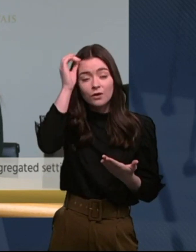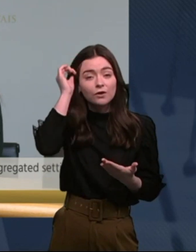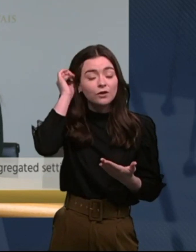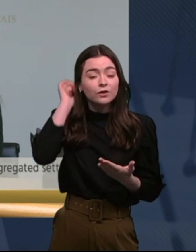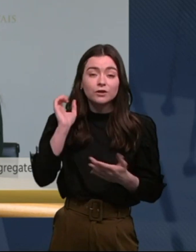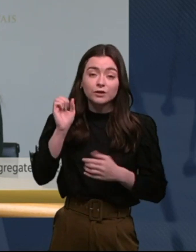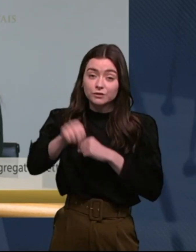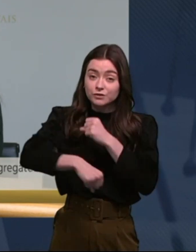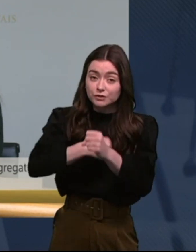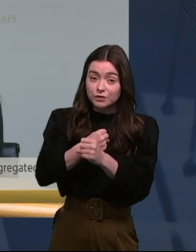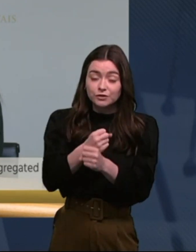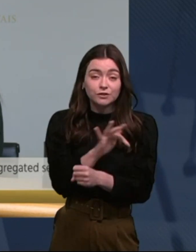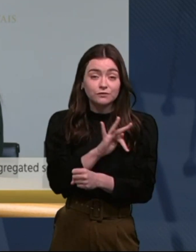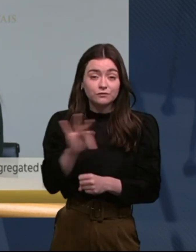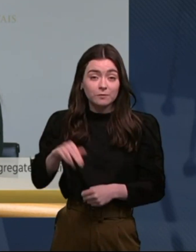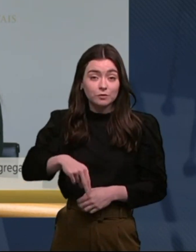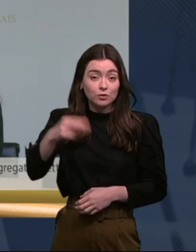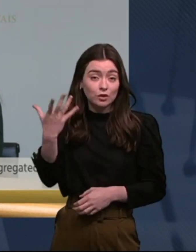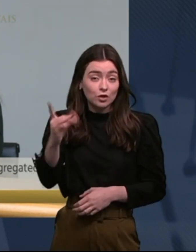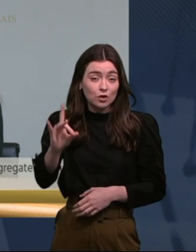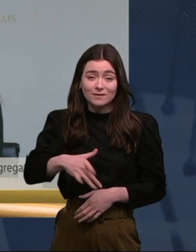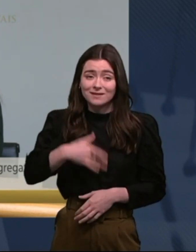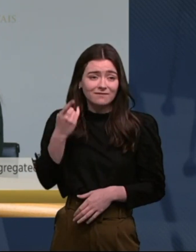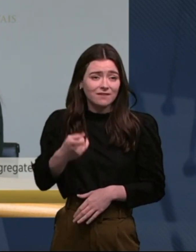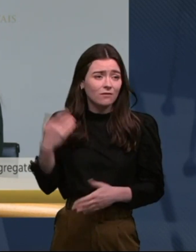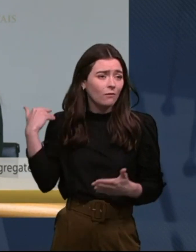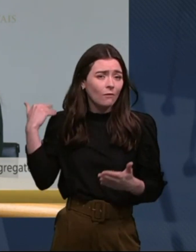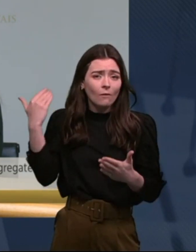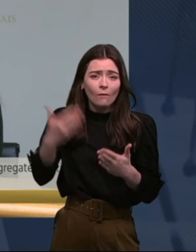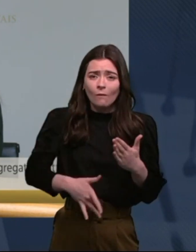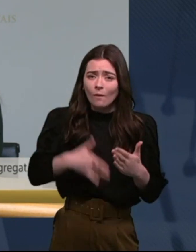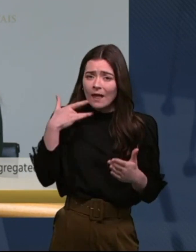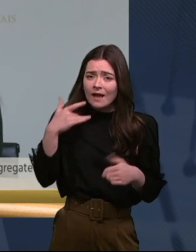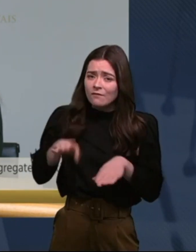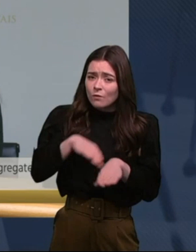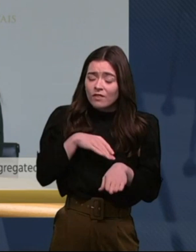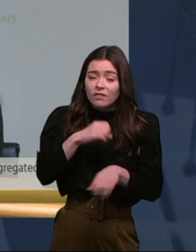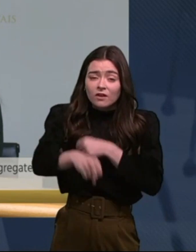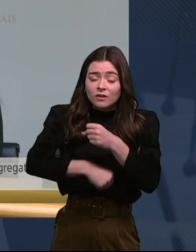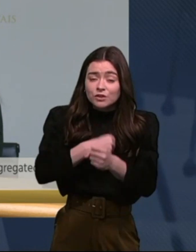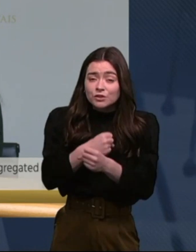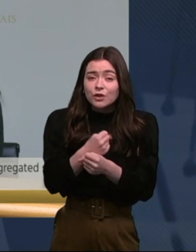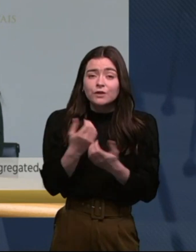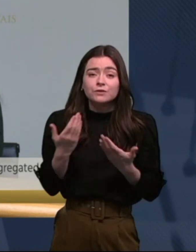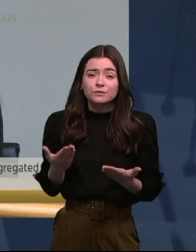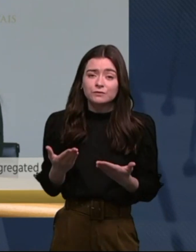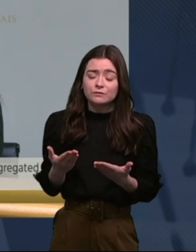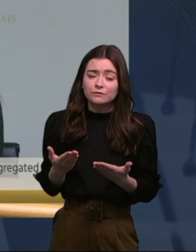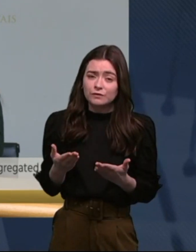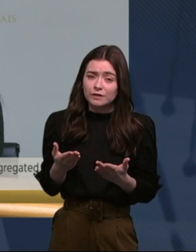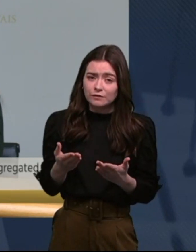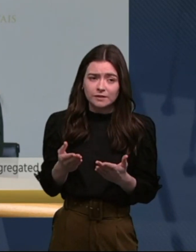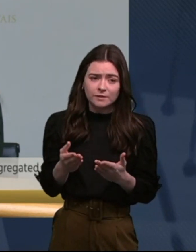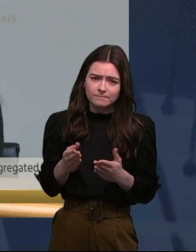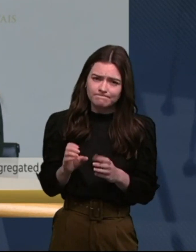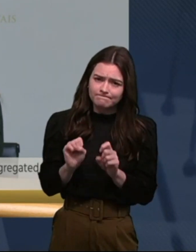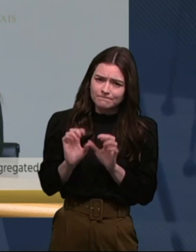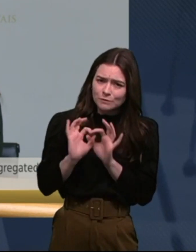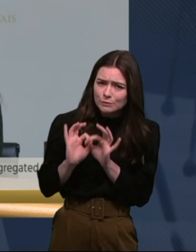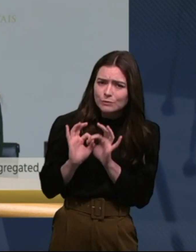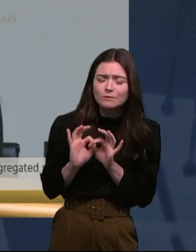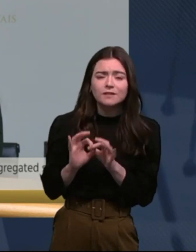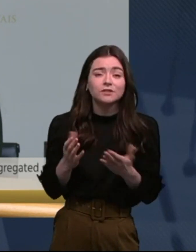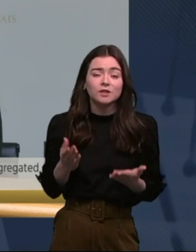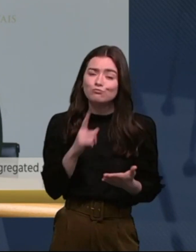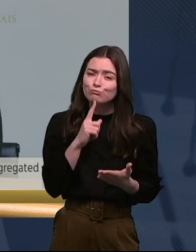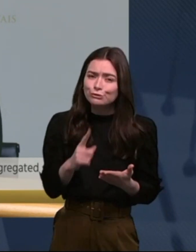son, she's from North Cork, had lived there her entire life with her son, really close to one another, fantastic relationship. But she knew